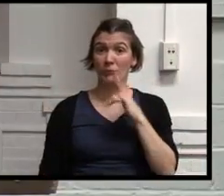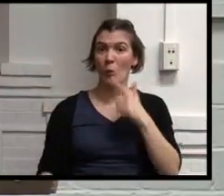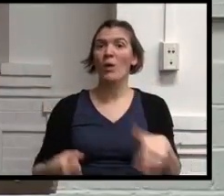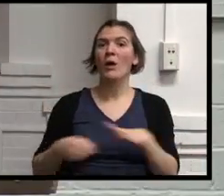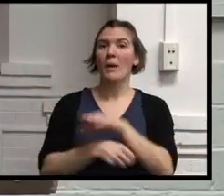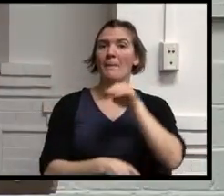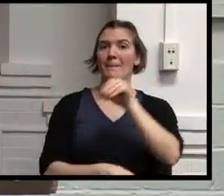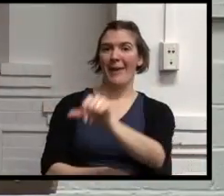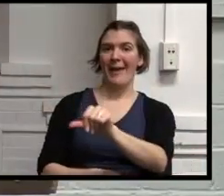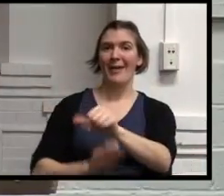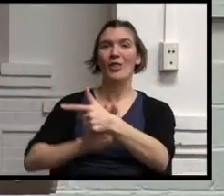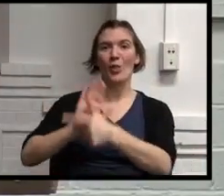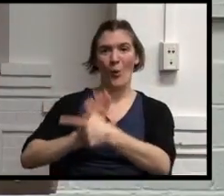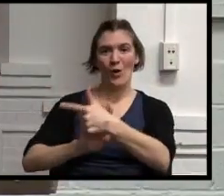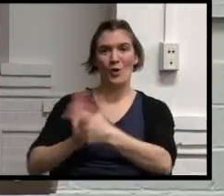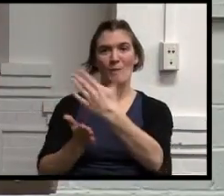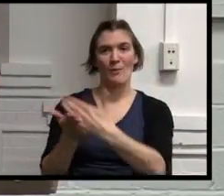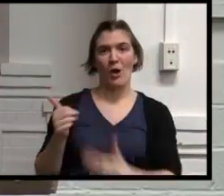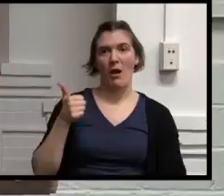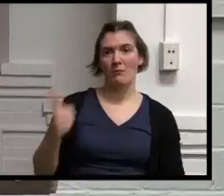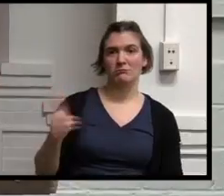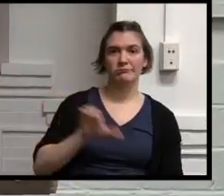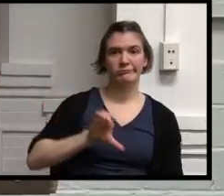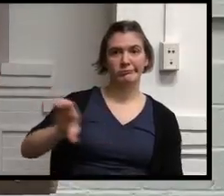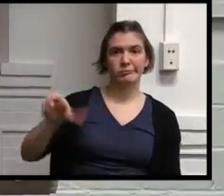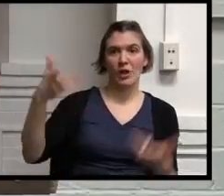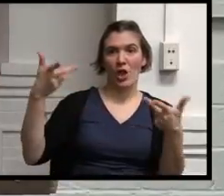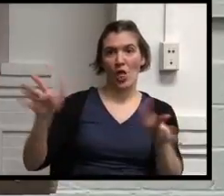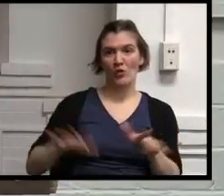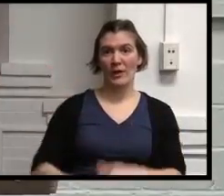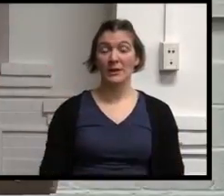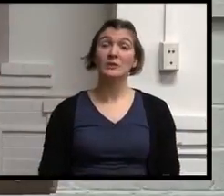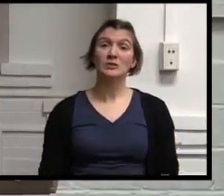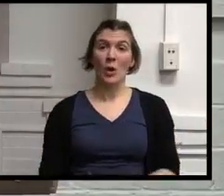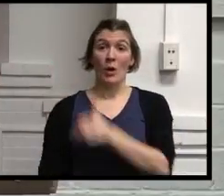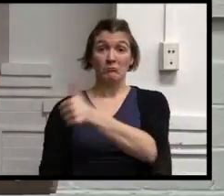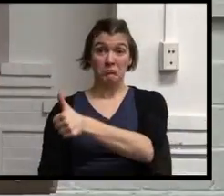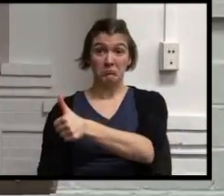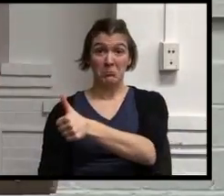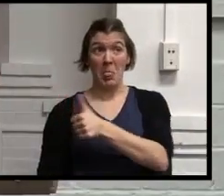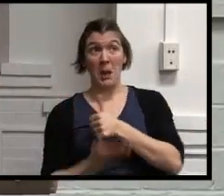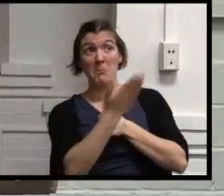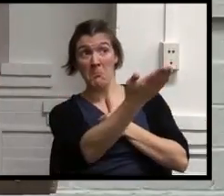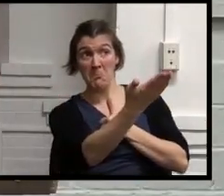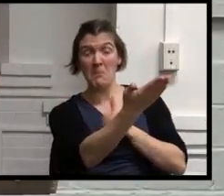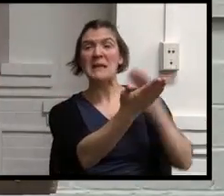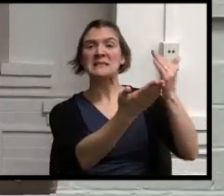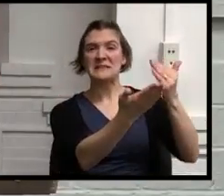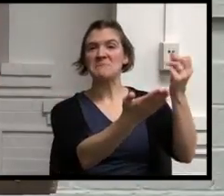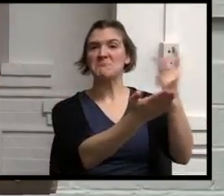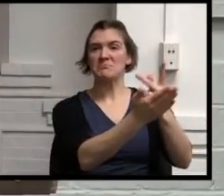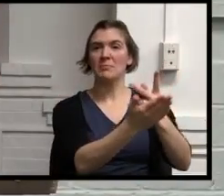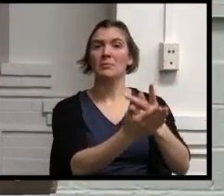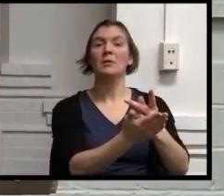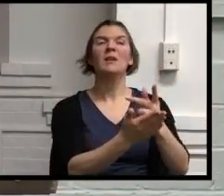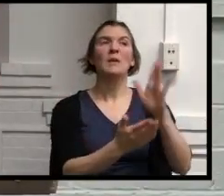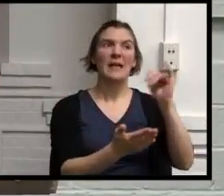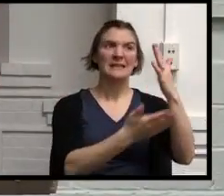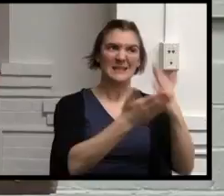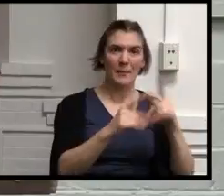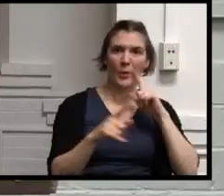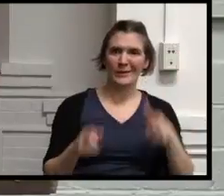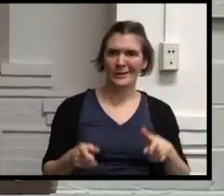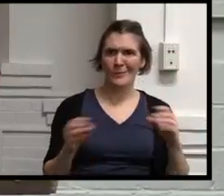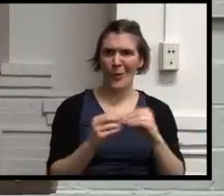the owner's representative component of the master plan project. So we are still pursuing